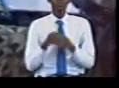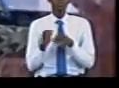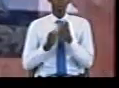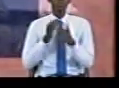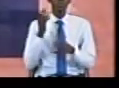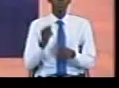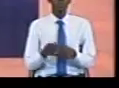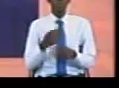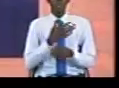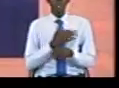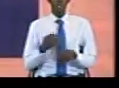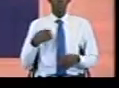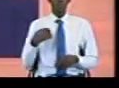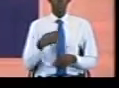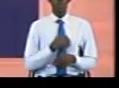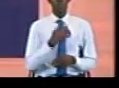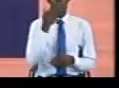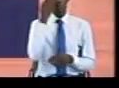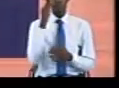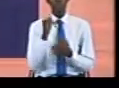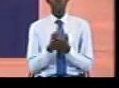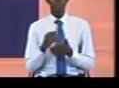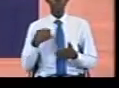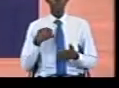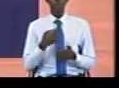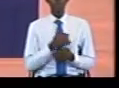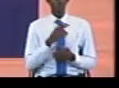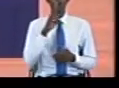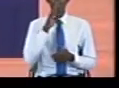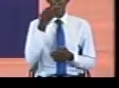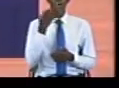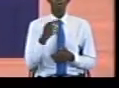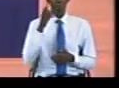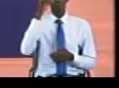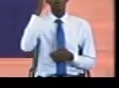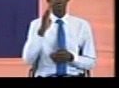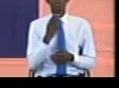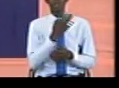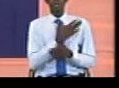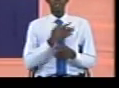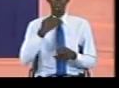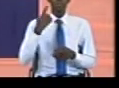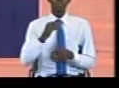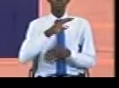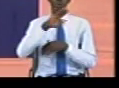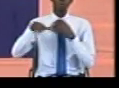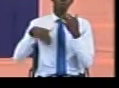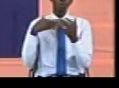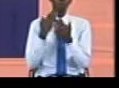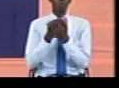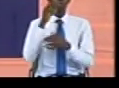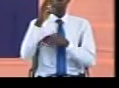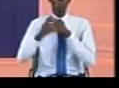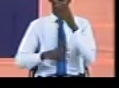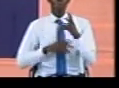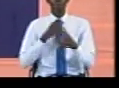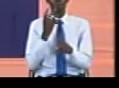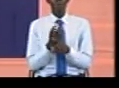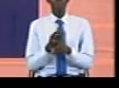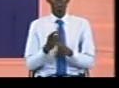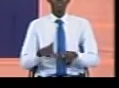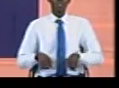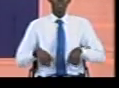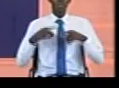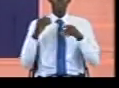and we know that we are of God, and the whole world lieth in wickedness. Look at